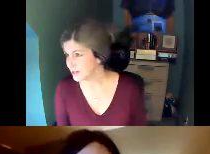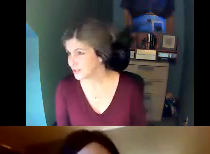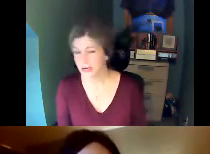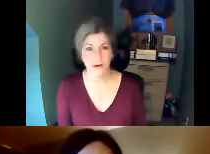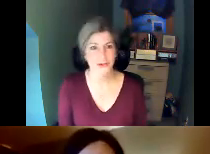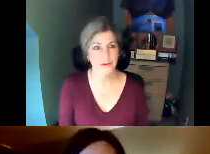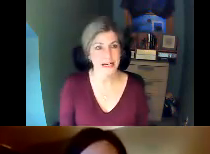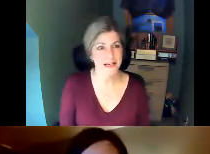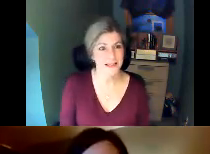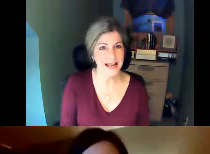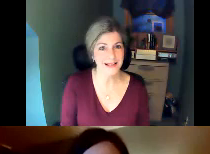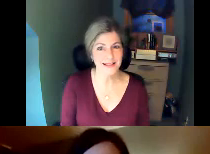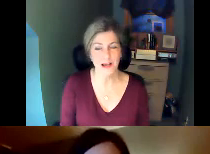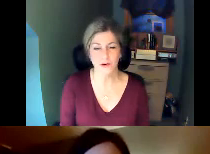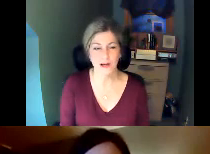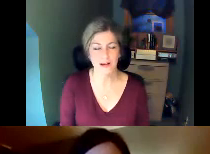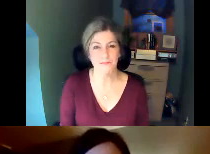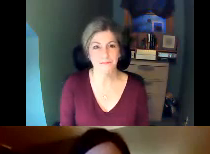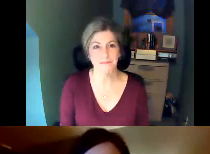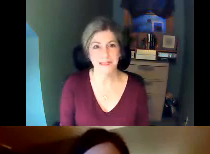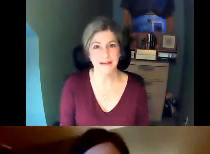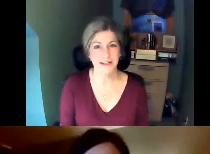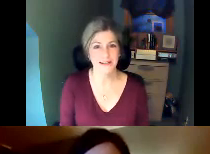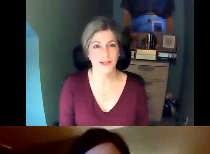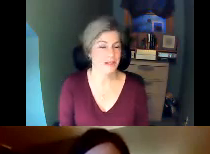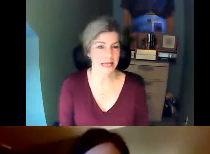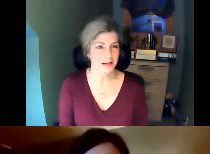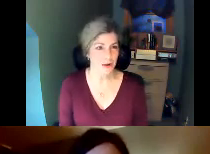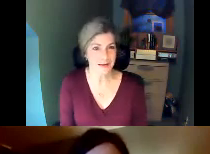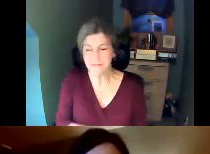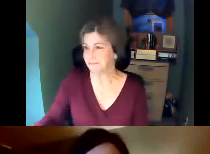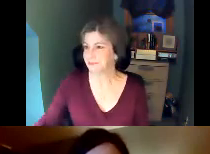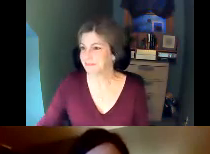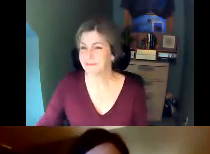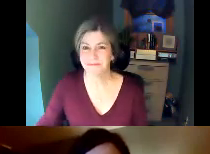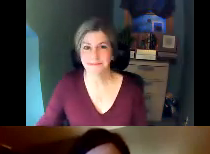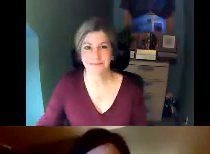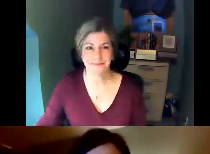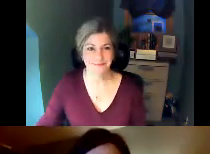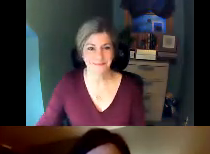going to share her screen next. So, Devin, just take it away.